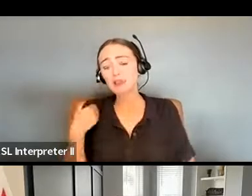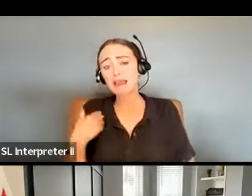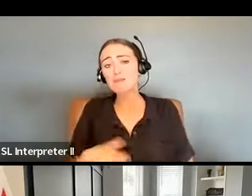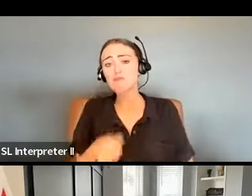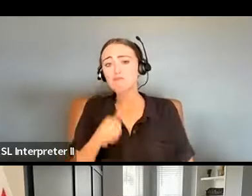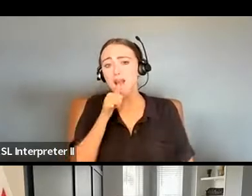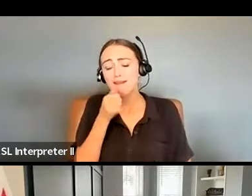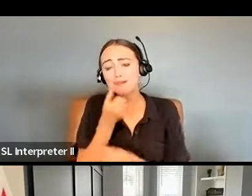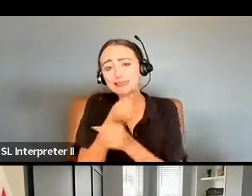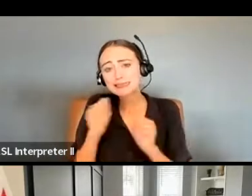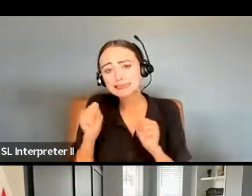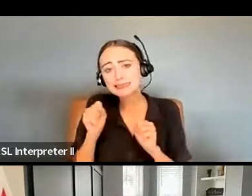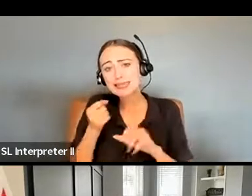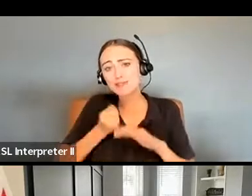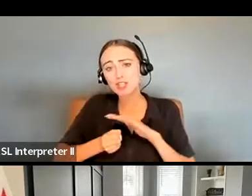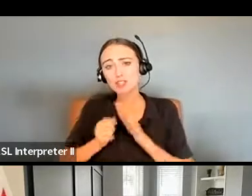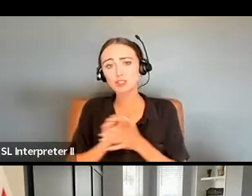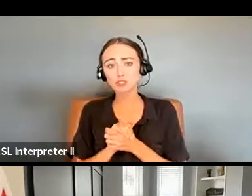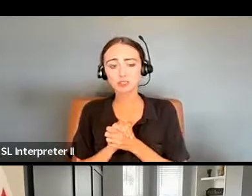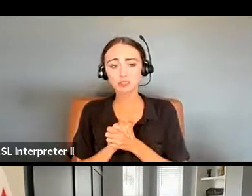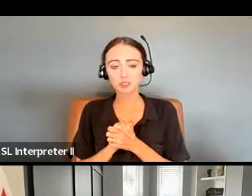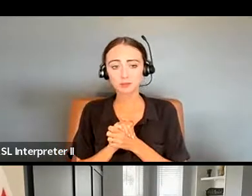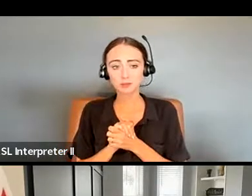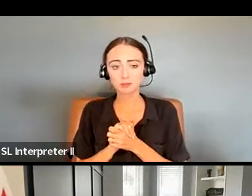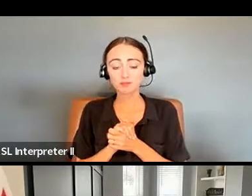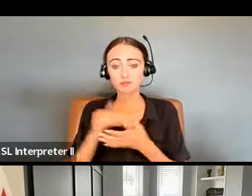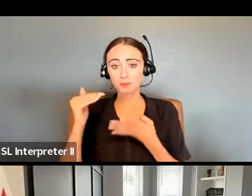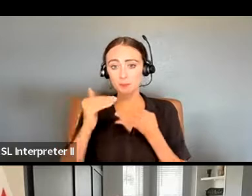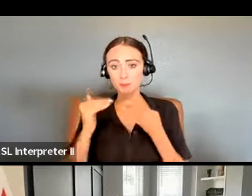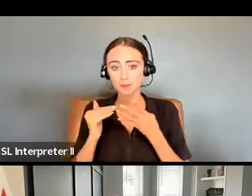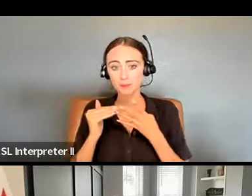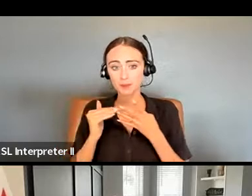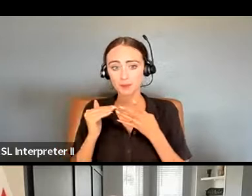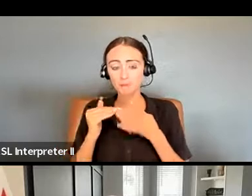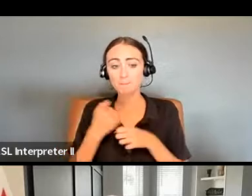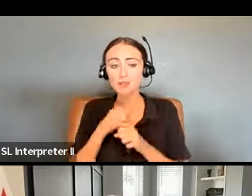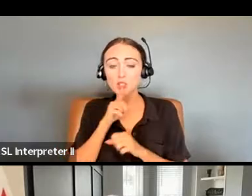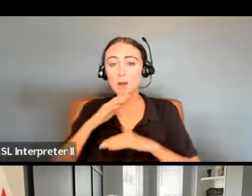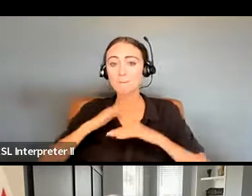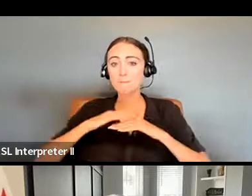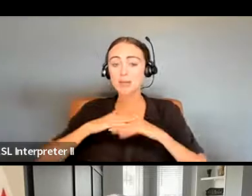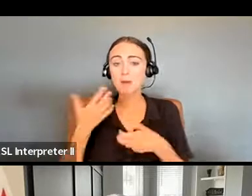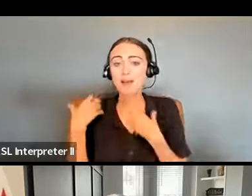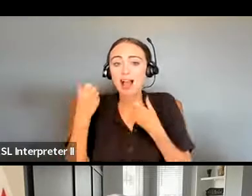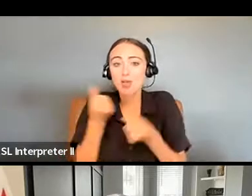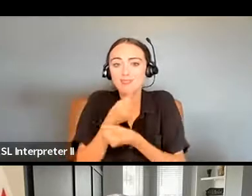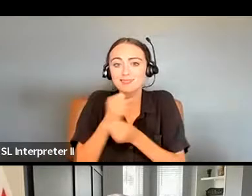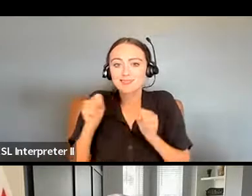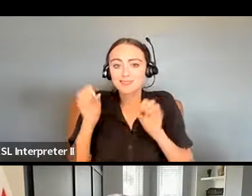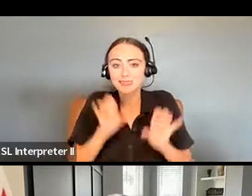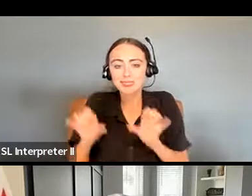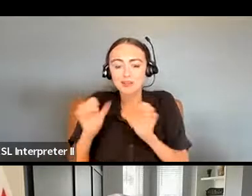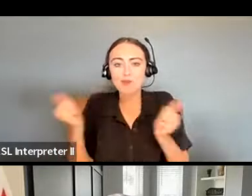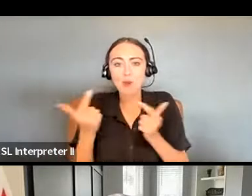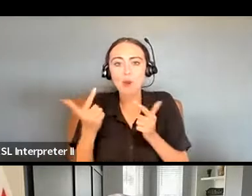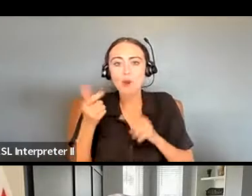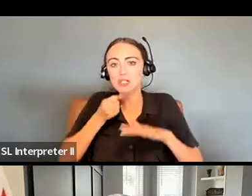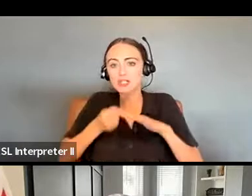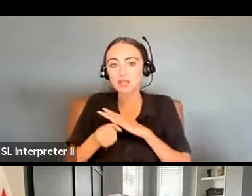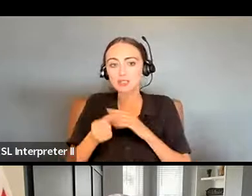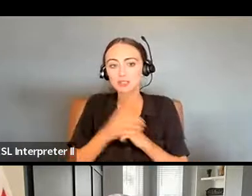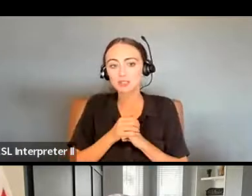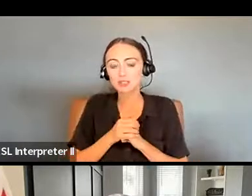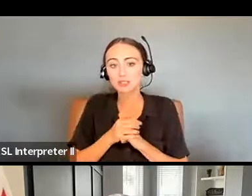amendment authorizes the mayor to do so. Third, it ensures minimum health and safety standards are met for all shelters